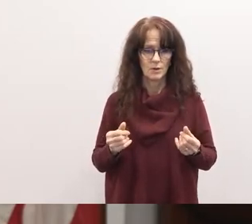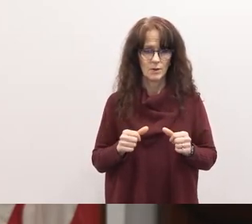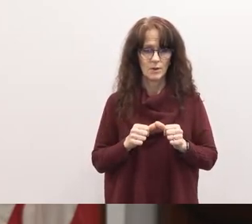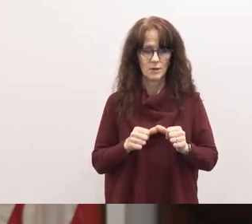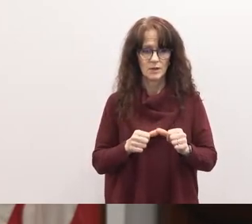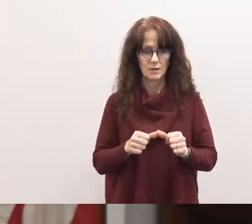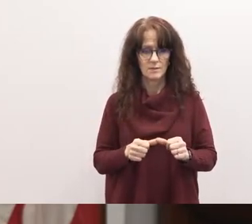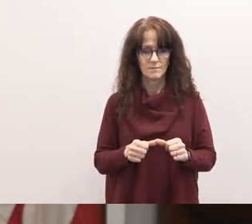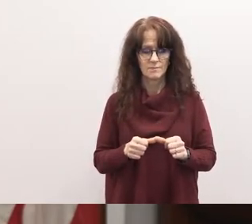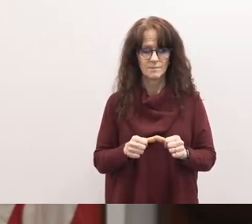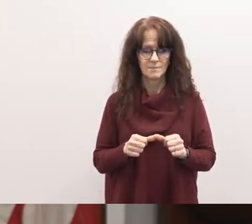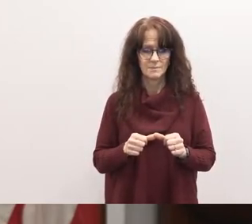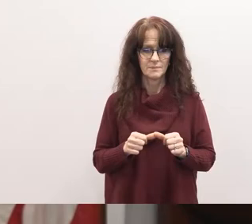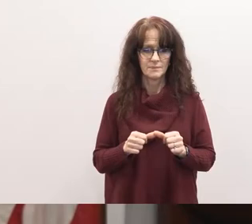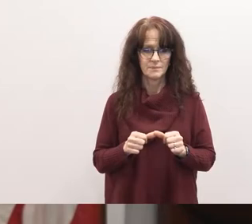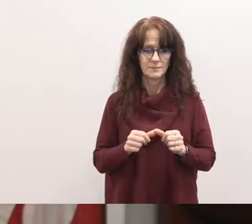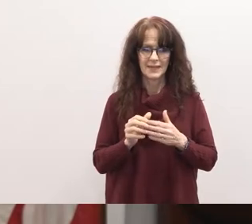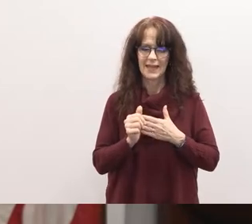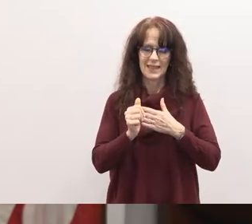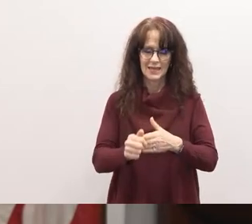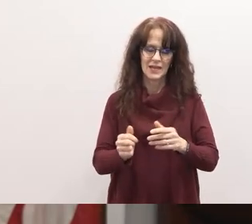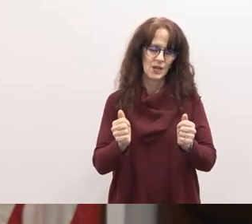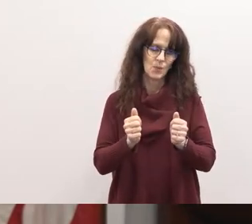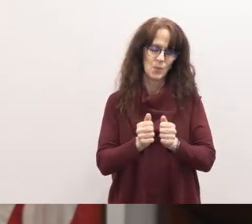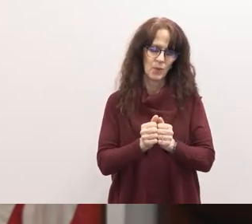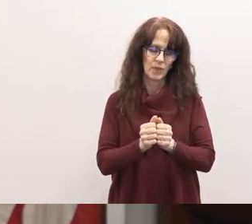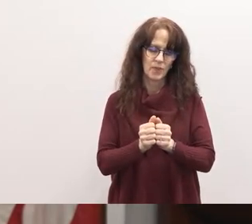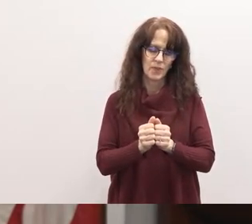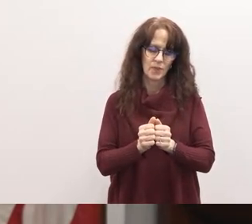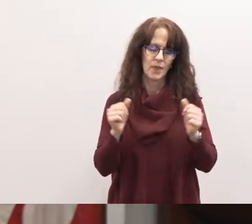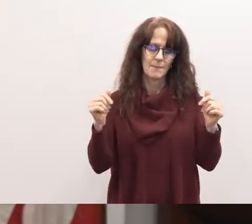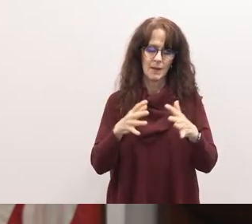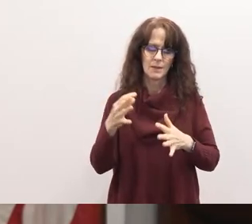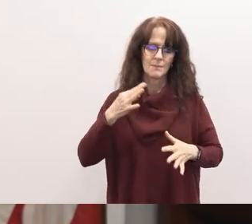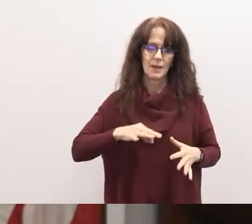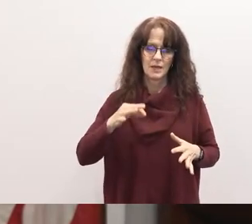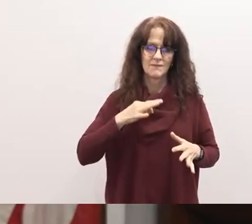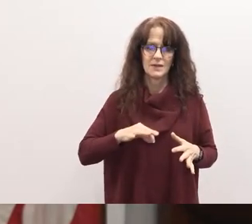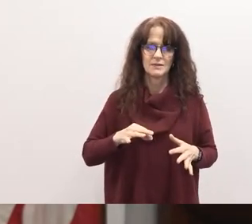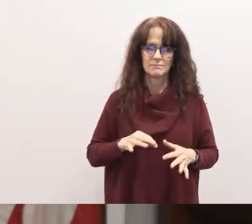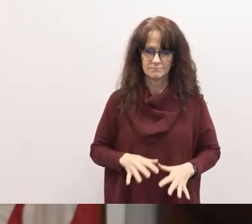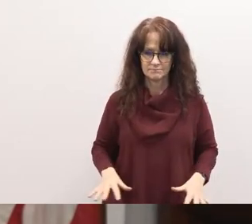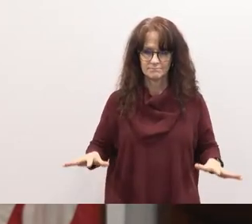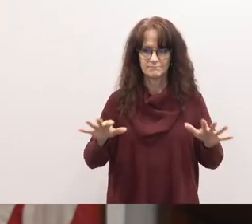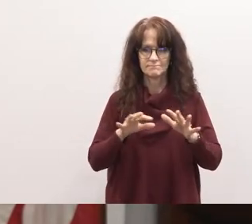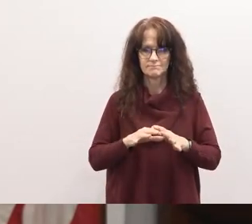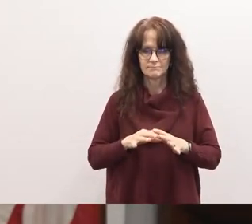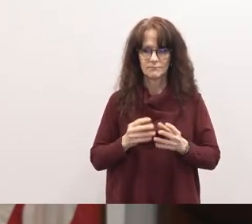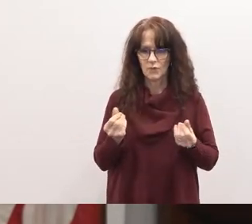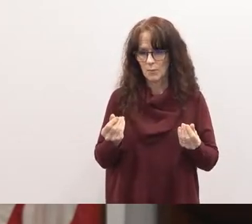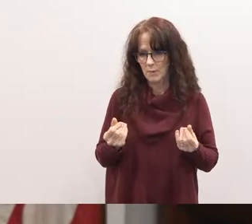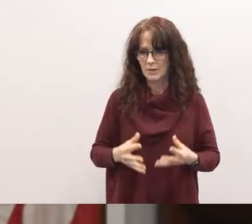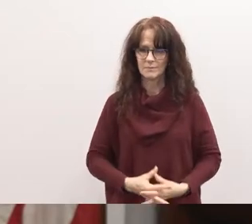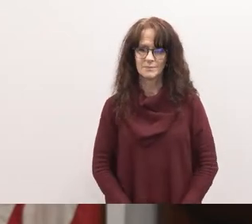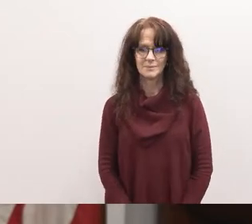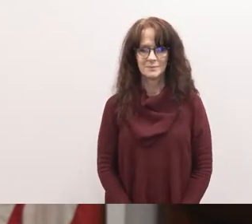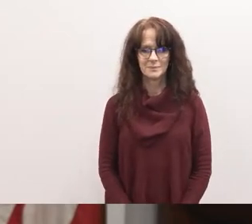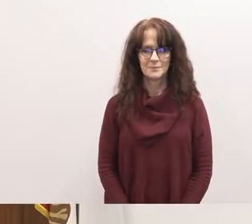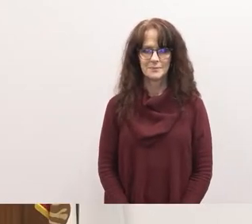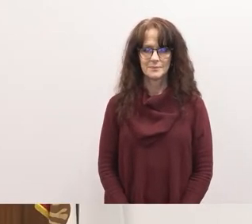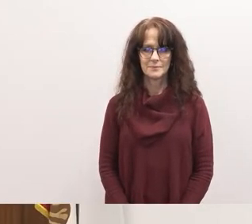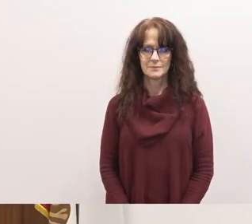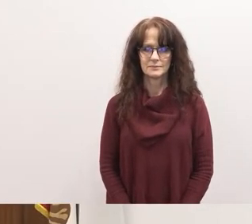continue leading with the public benefits, community benefits pieces of the property.